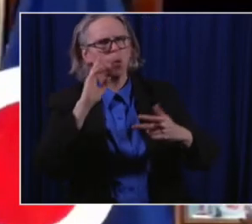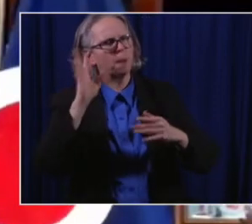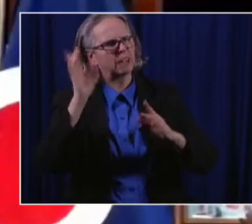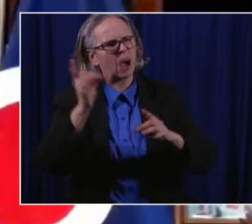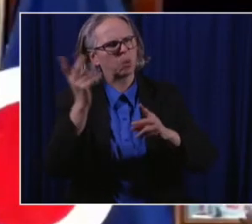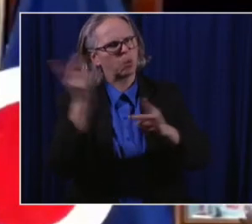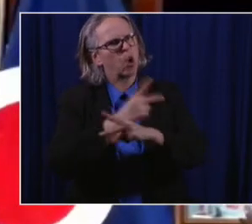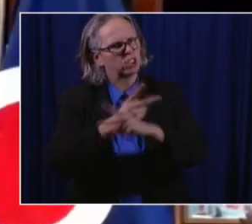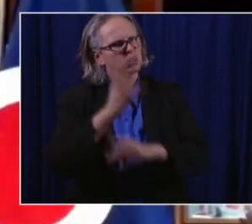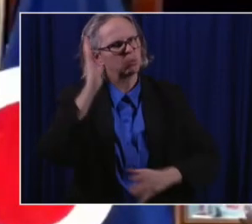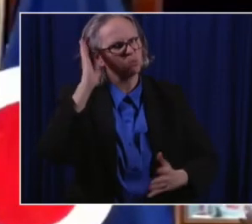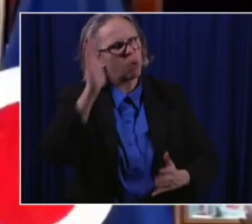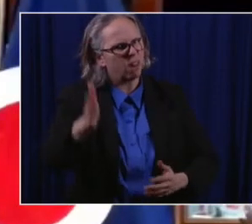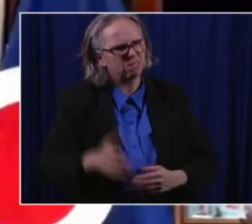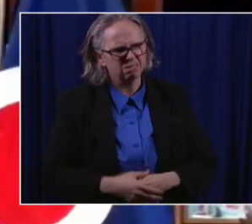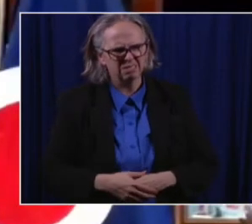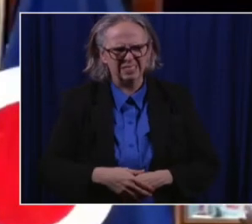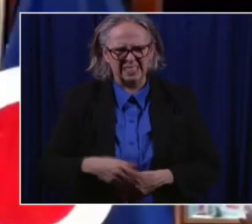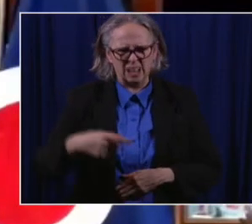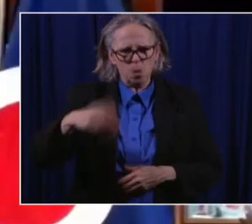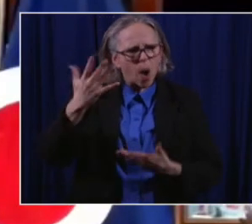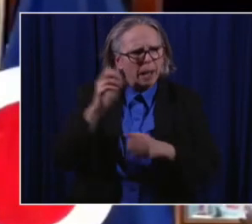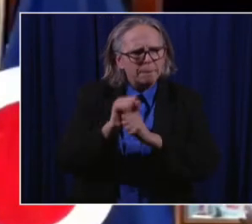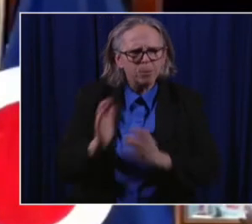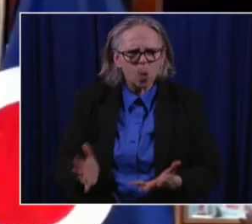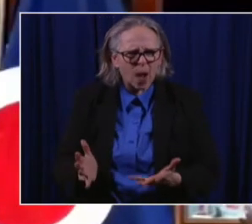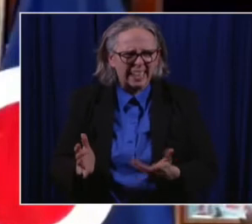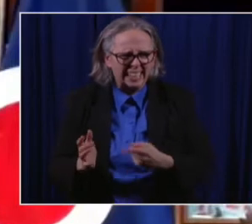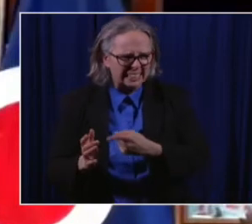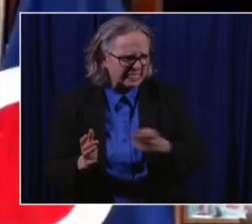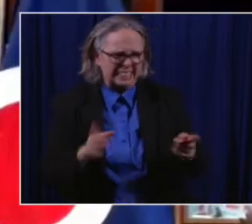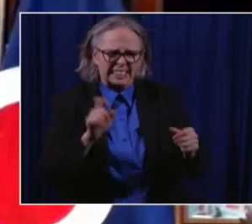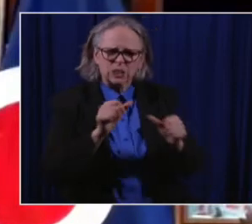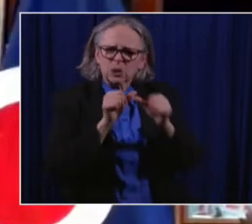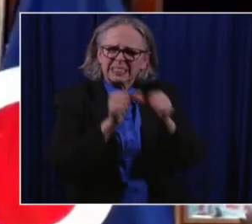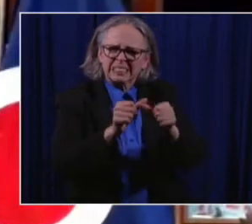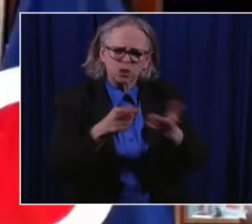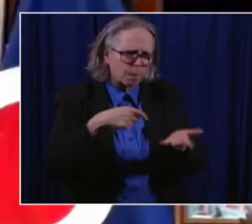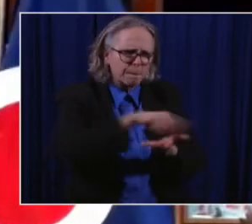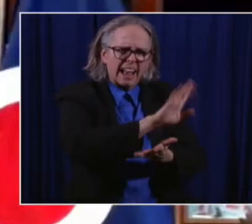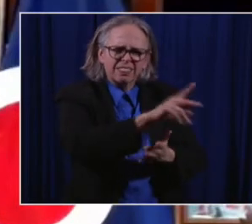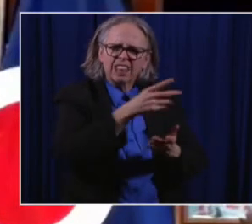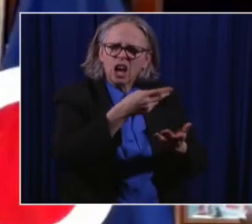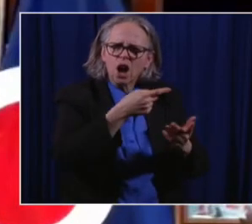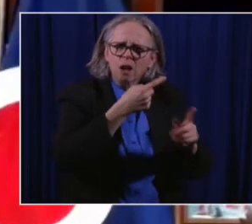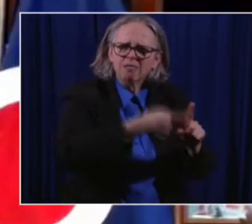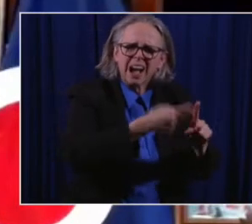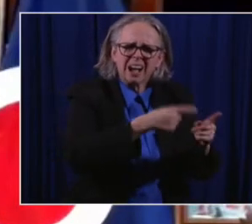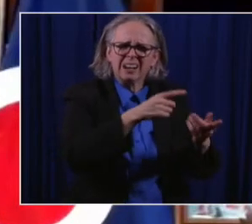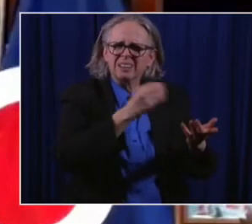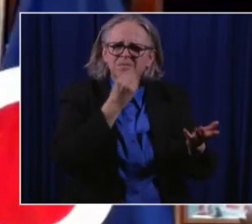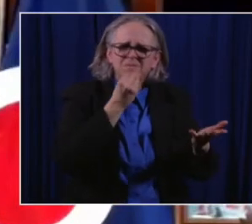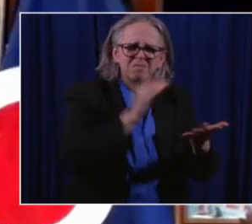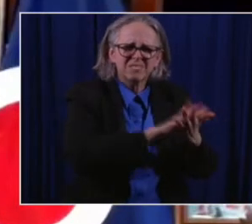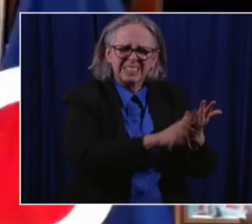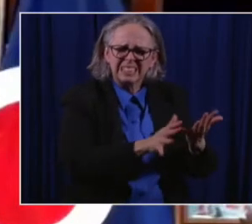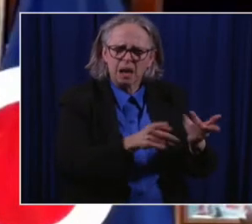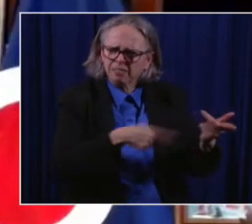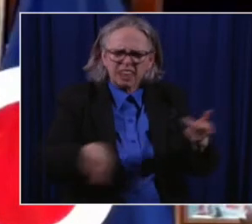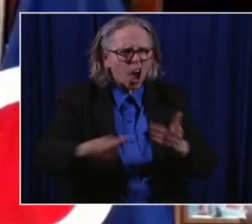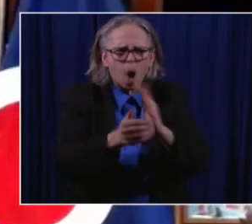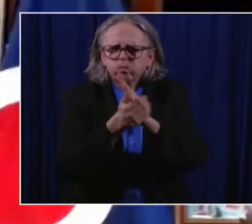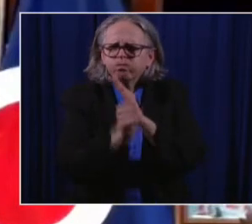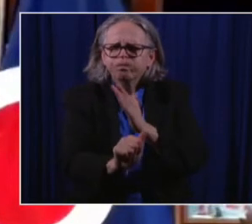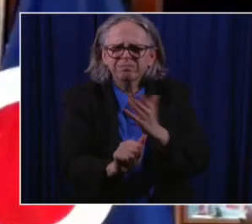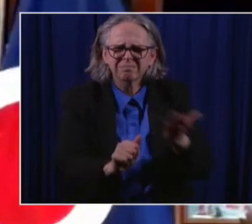their employees need it too. Their employees need the continued unemployment because many of them are skilled and rely on